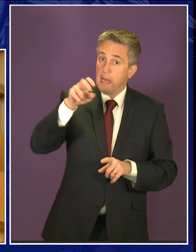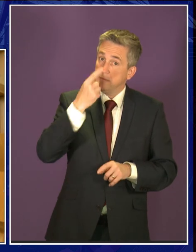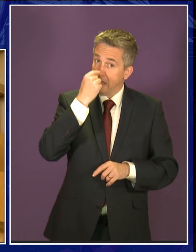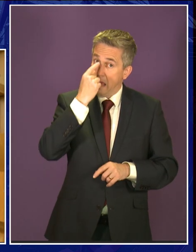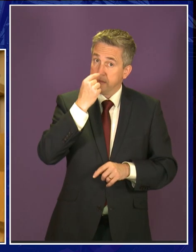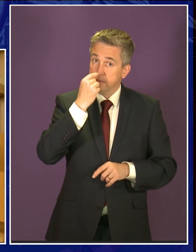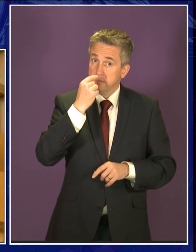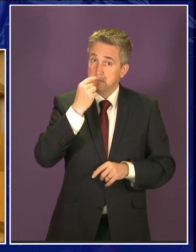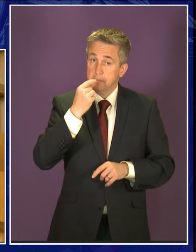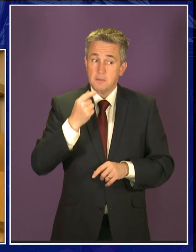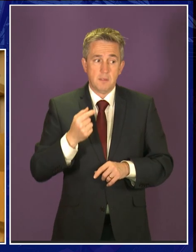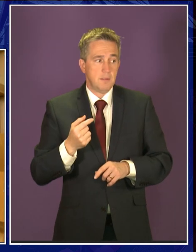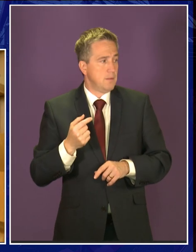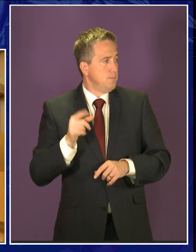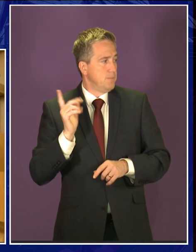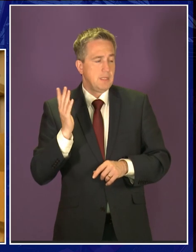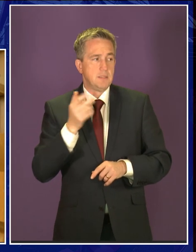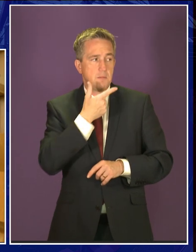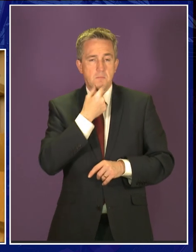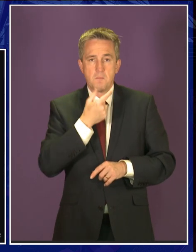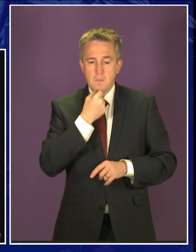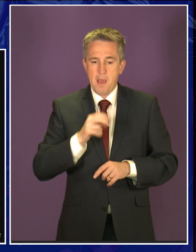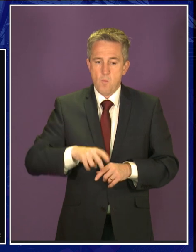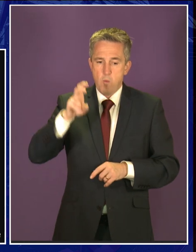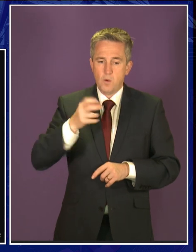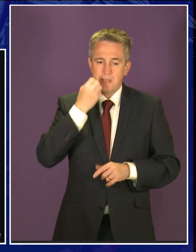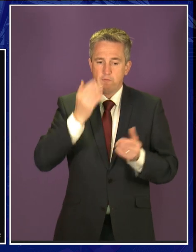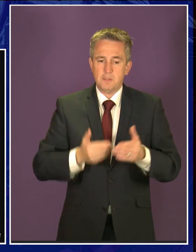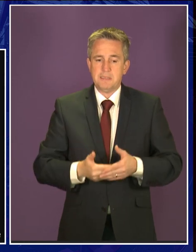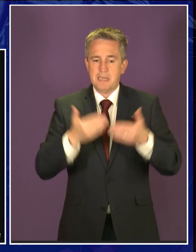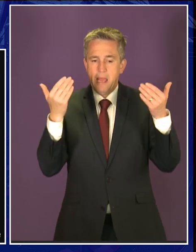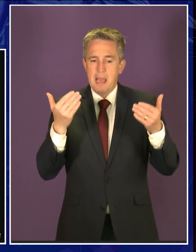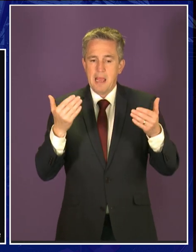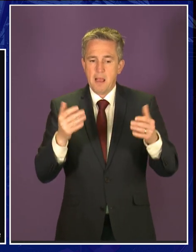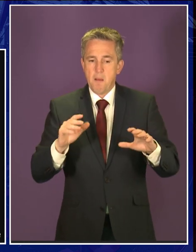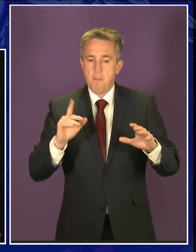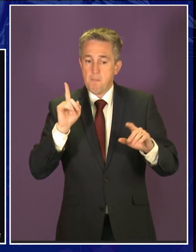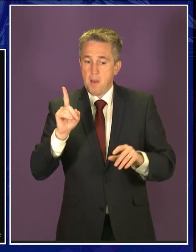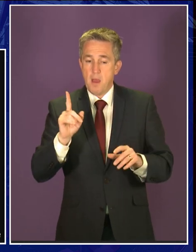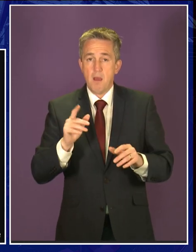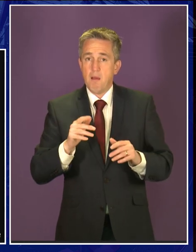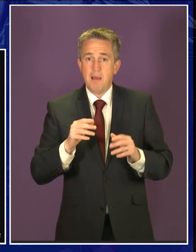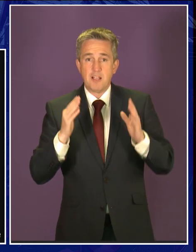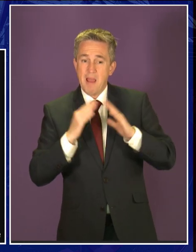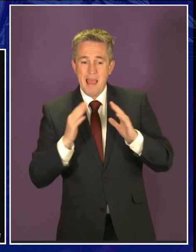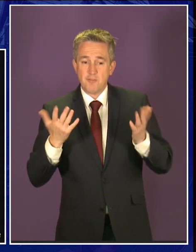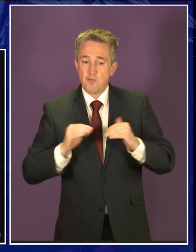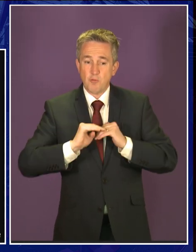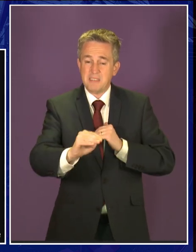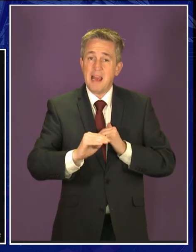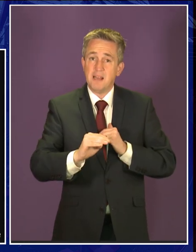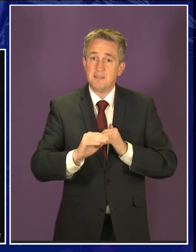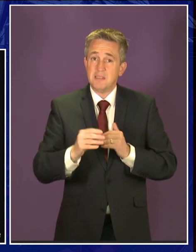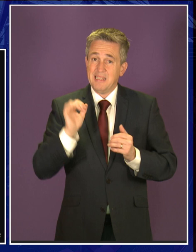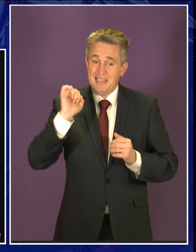can compensate for their disease. Now, this man climbs stairs every day. But as you know, there are no staircases everywhere in your house. And